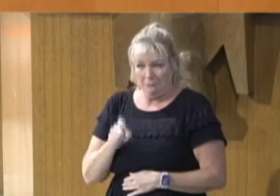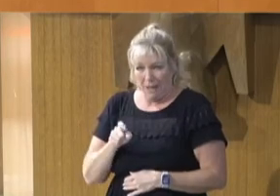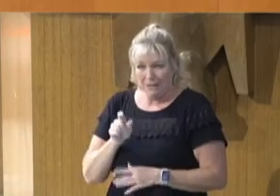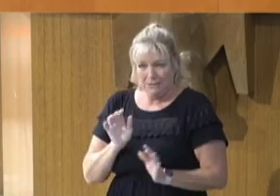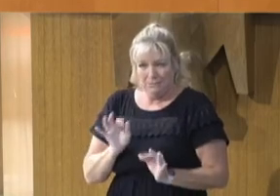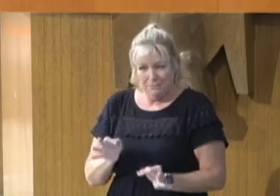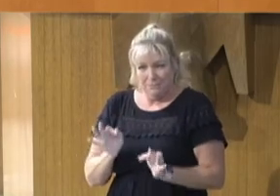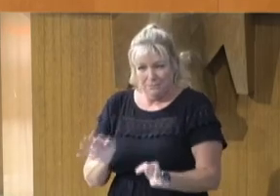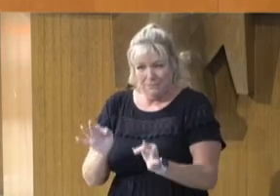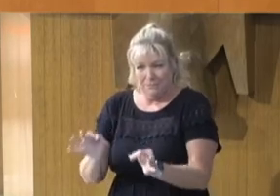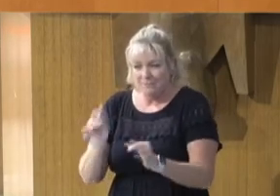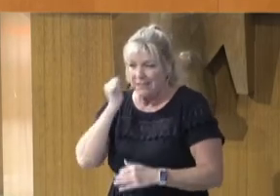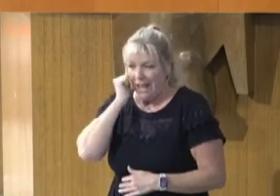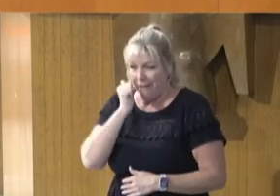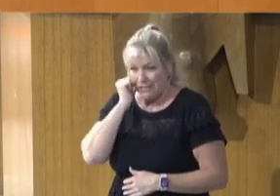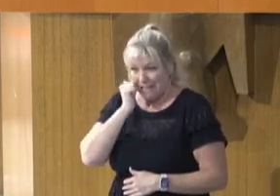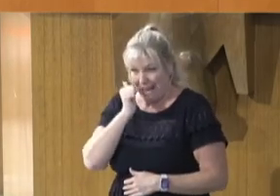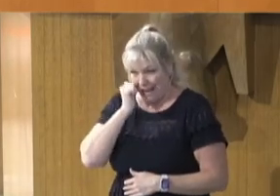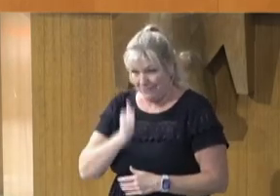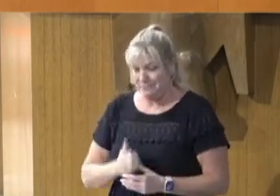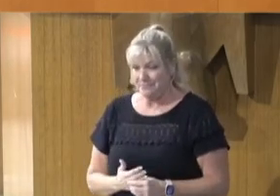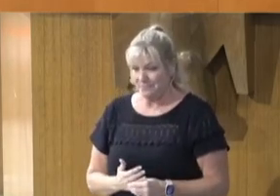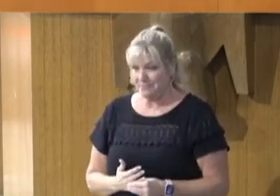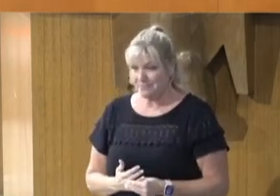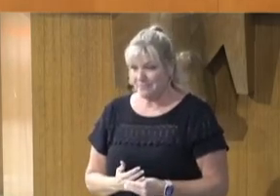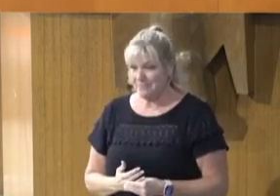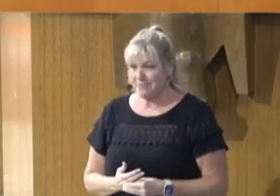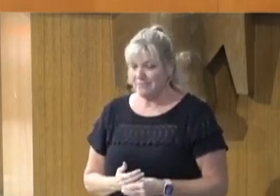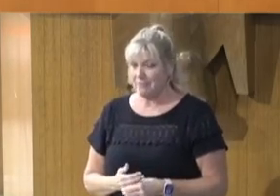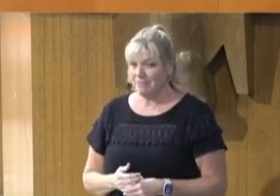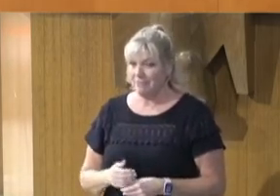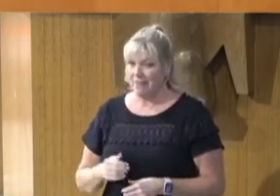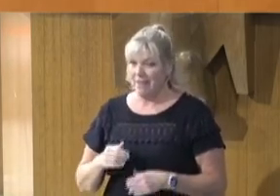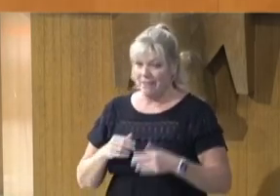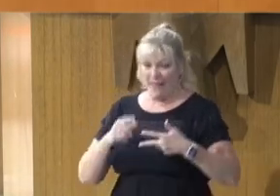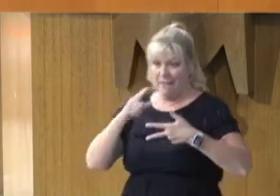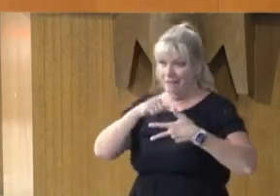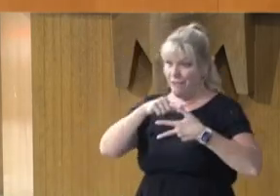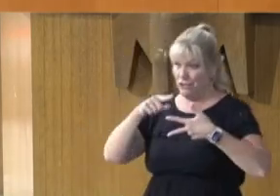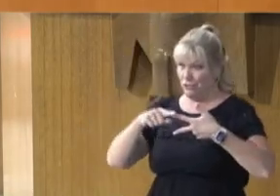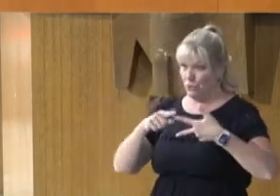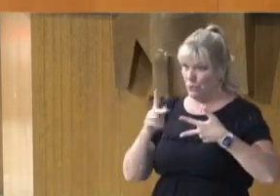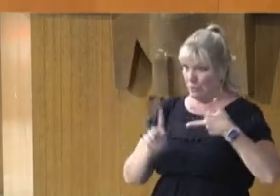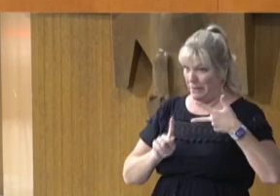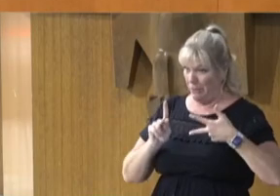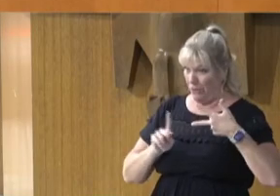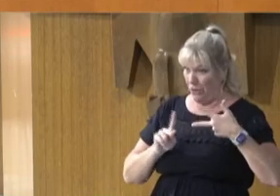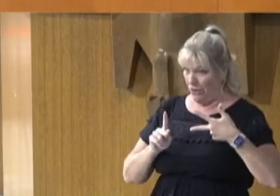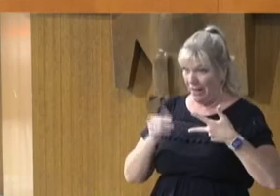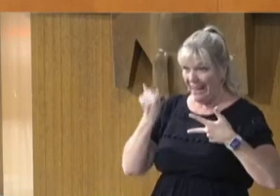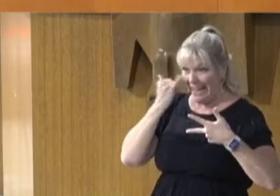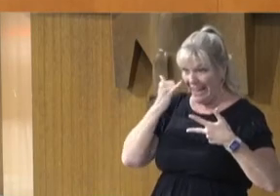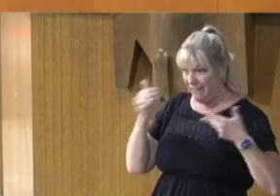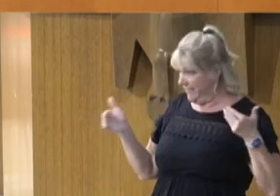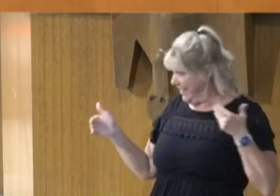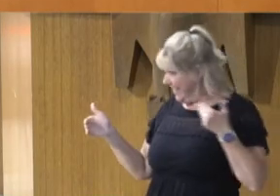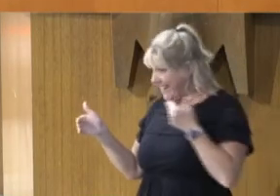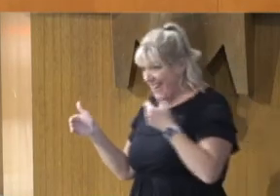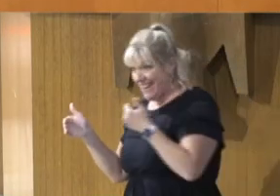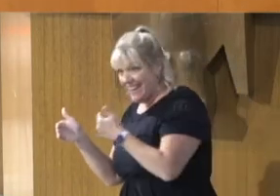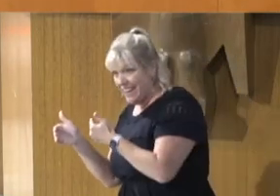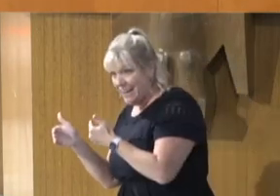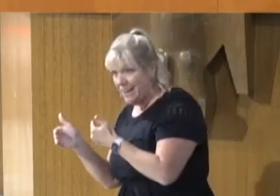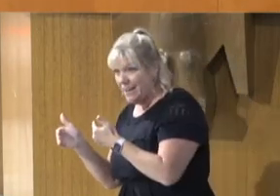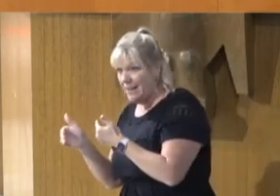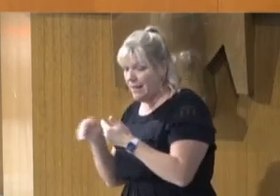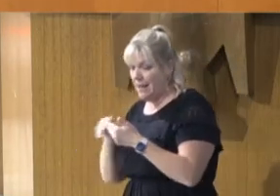faith have to lean into. If the Levite and the priest had come closer to the brutalized man, they